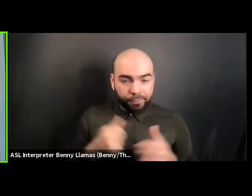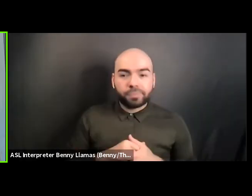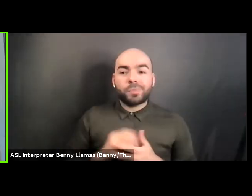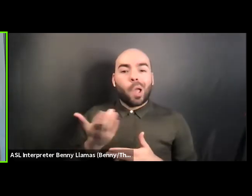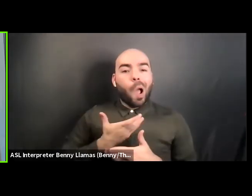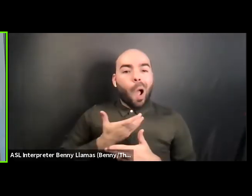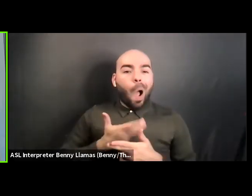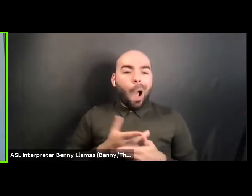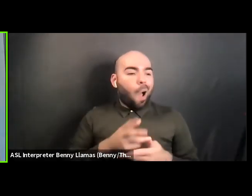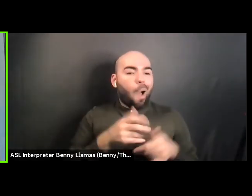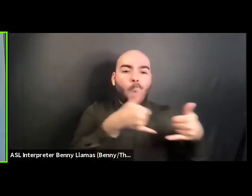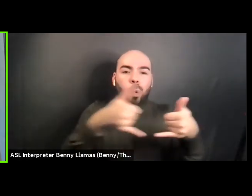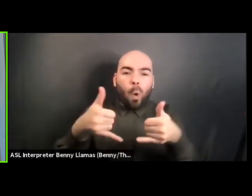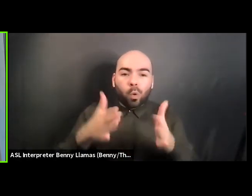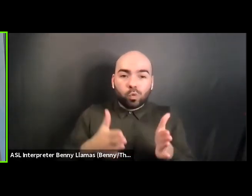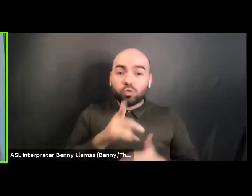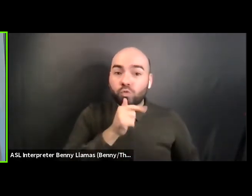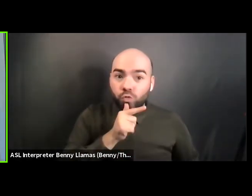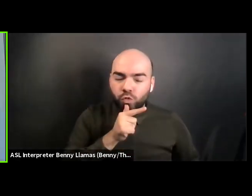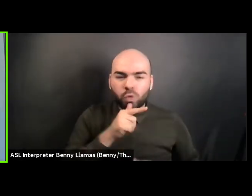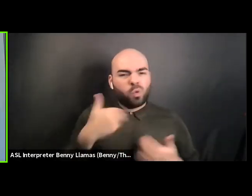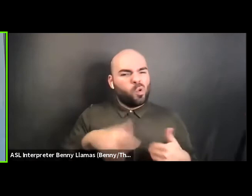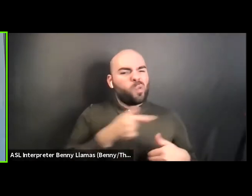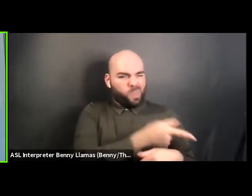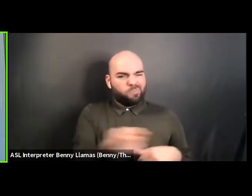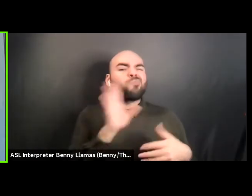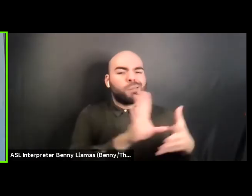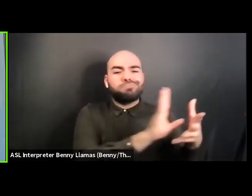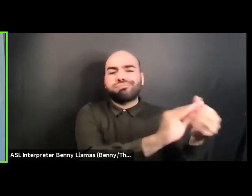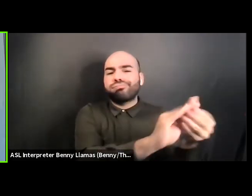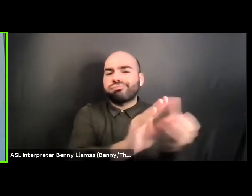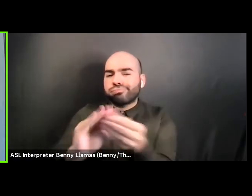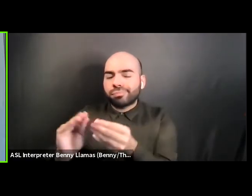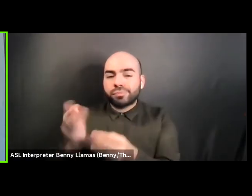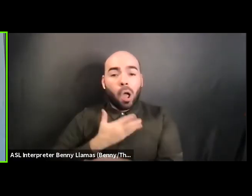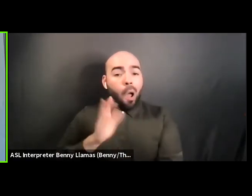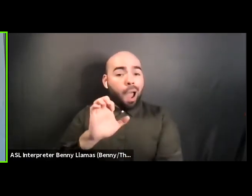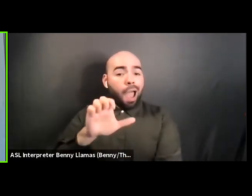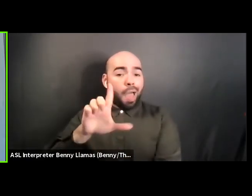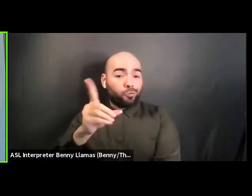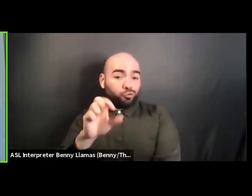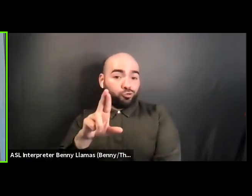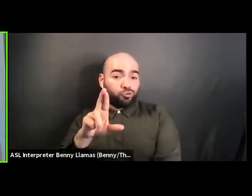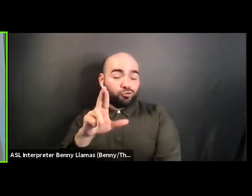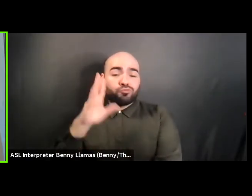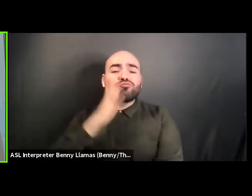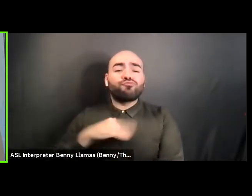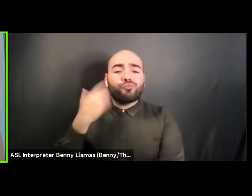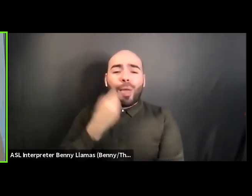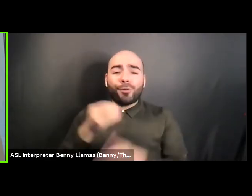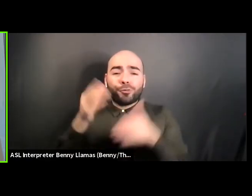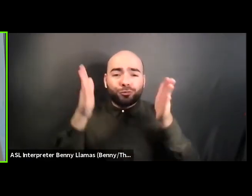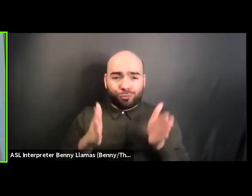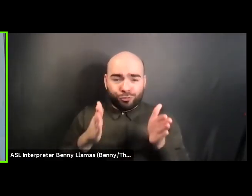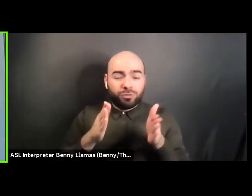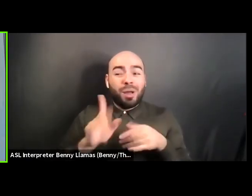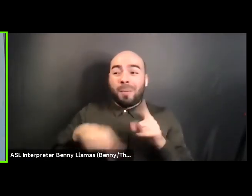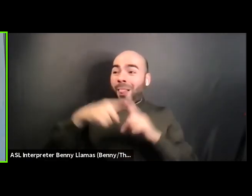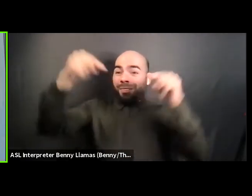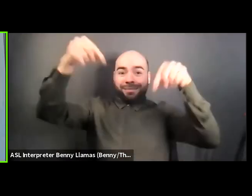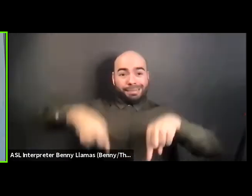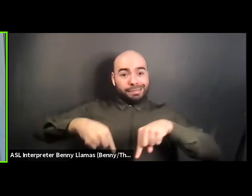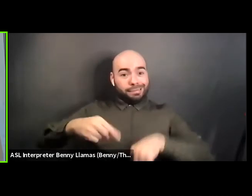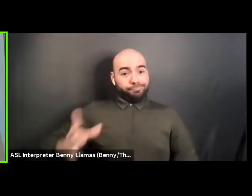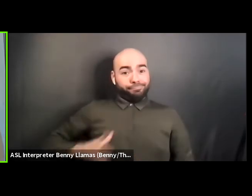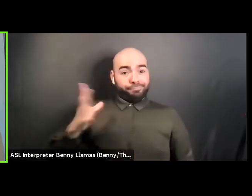are amazing. You know, we mentioned how much we do want to honor our elders at the top of this plenary. And at this gala, we are celebrating